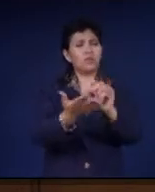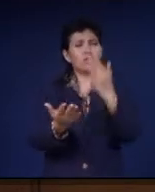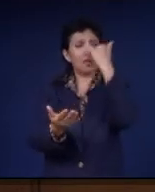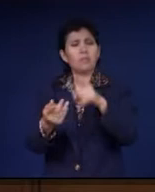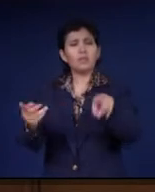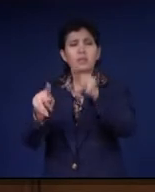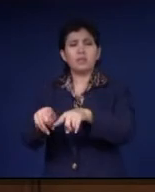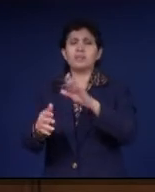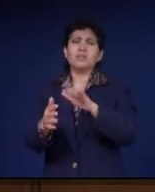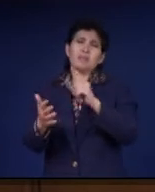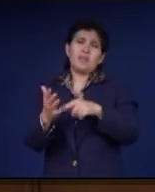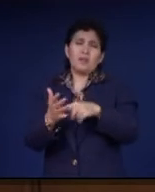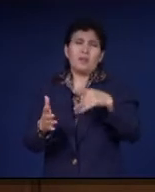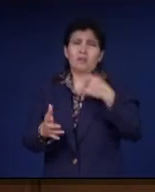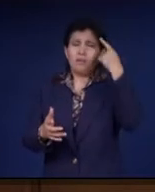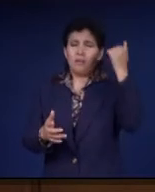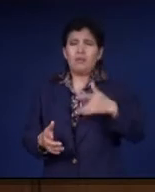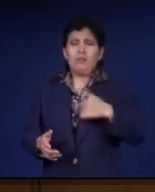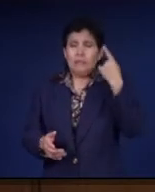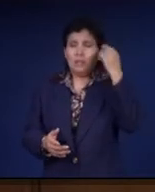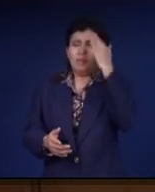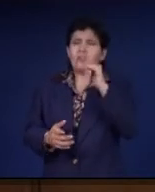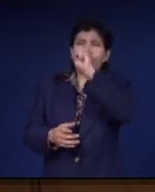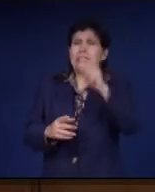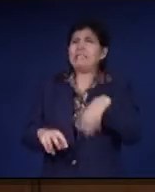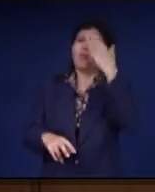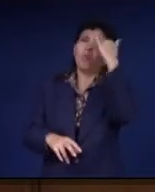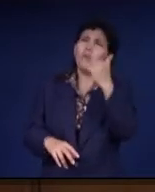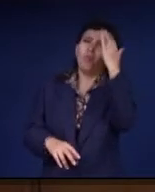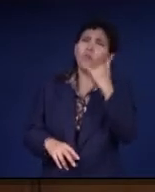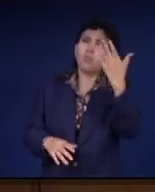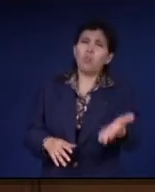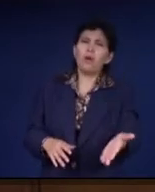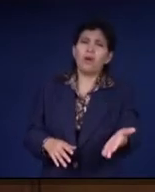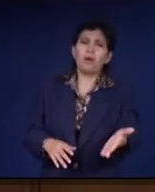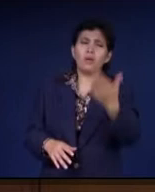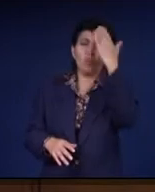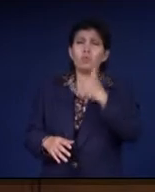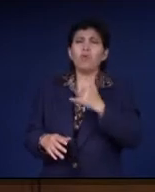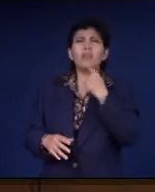his car. The first question you would ask is, why does he want to sell his car?